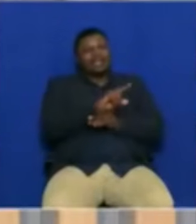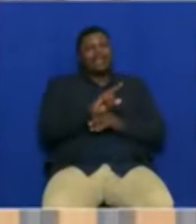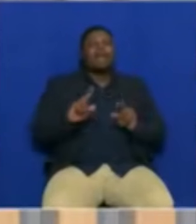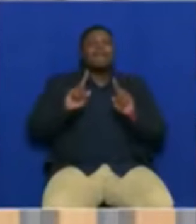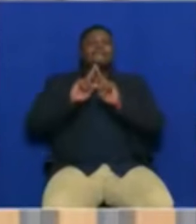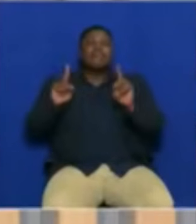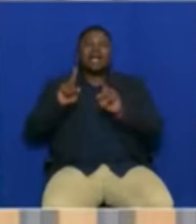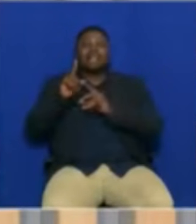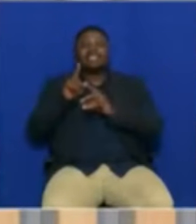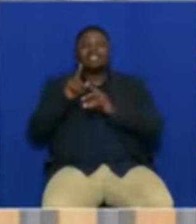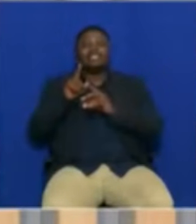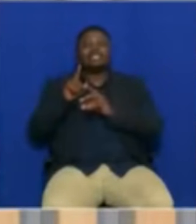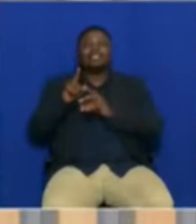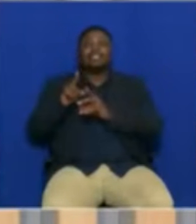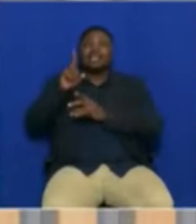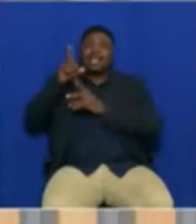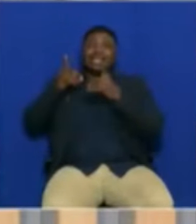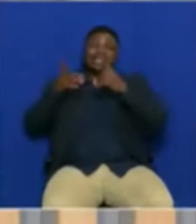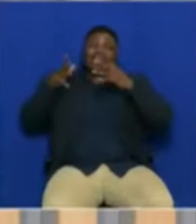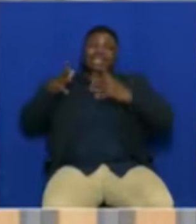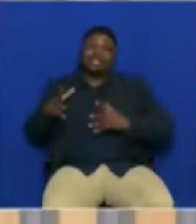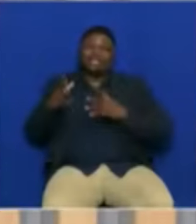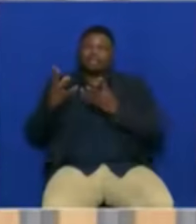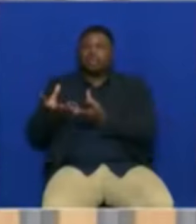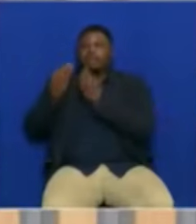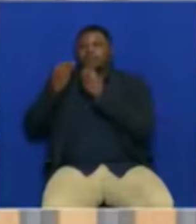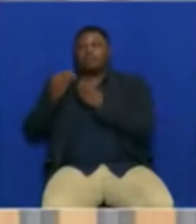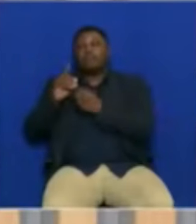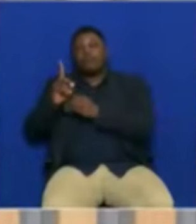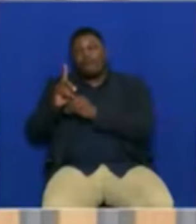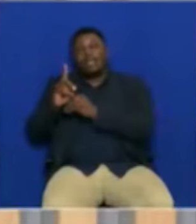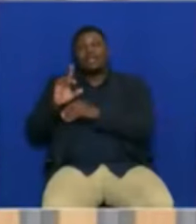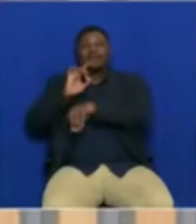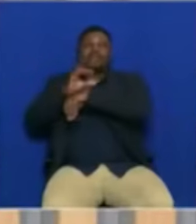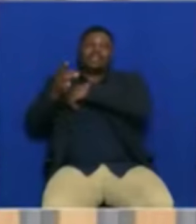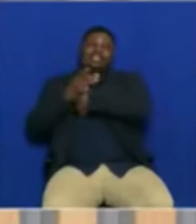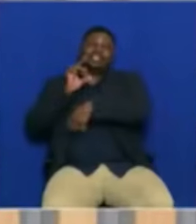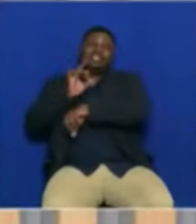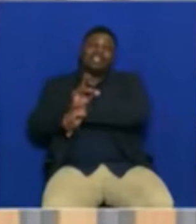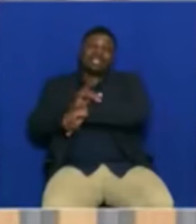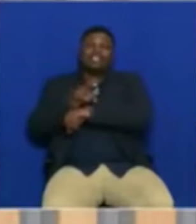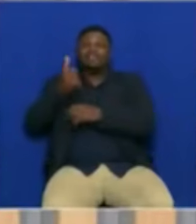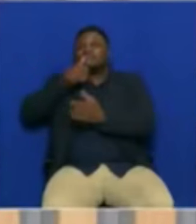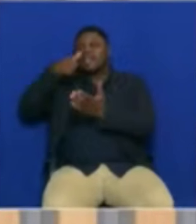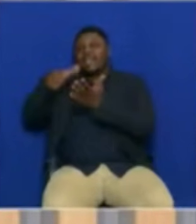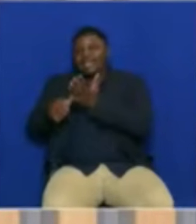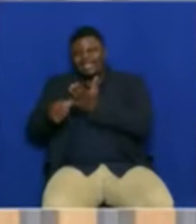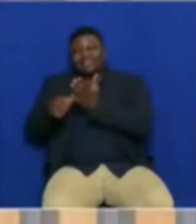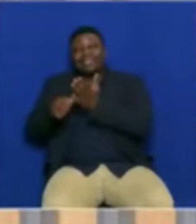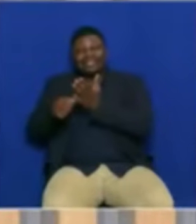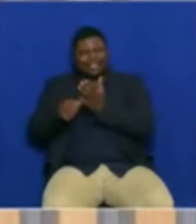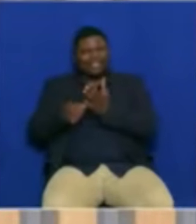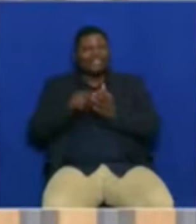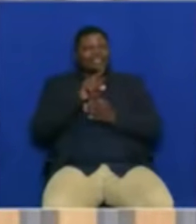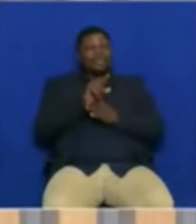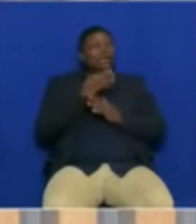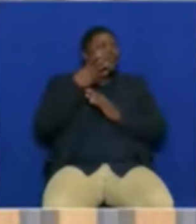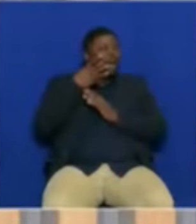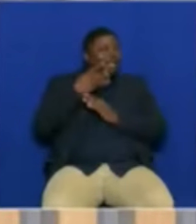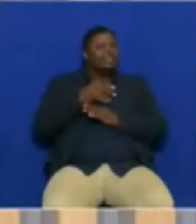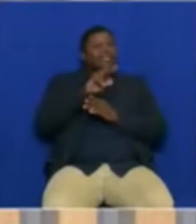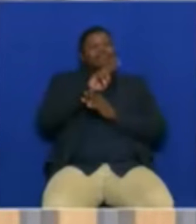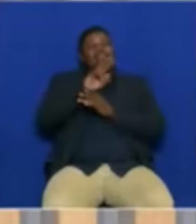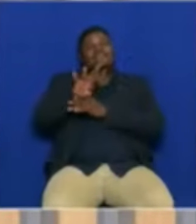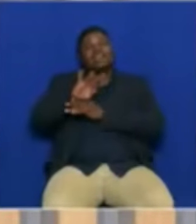the consultation note with the correspondence dated 24 June 2025. Attached to that was